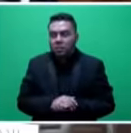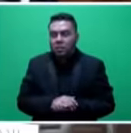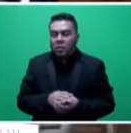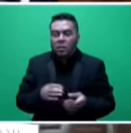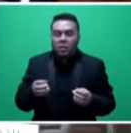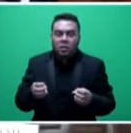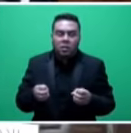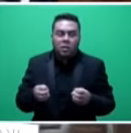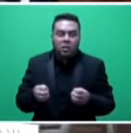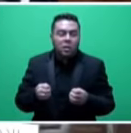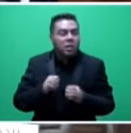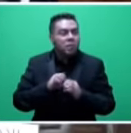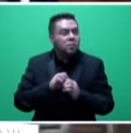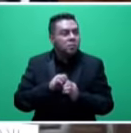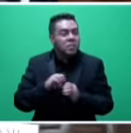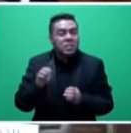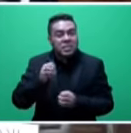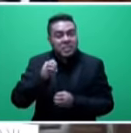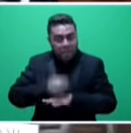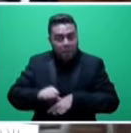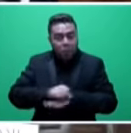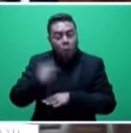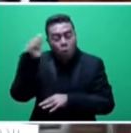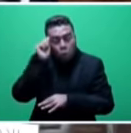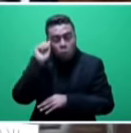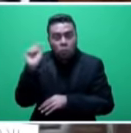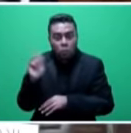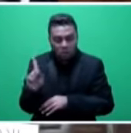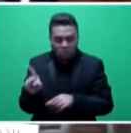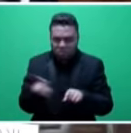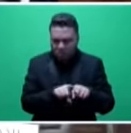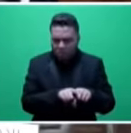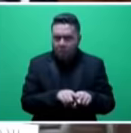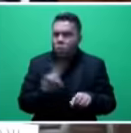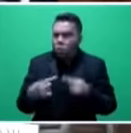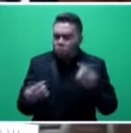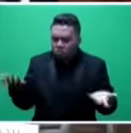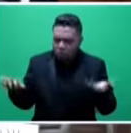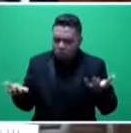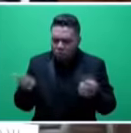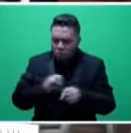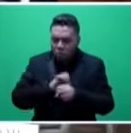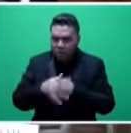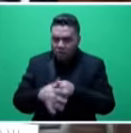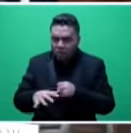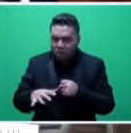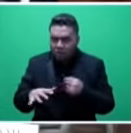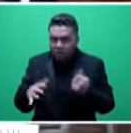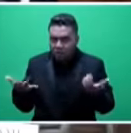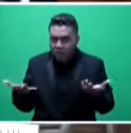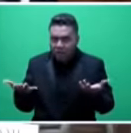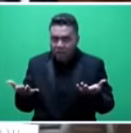in the second quarter, Singapore knows what Fiji knows. The only thing standing between COVID-19 recession